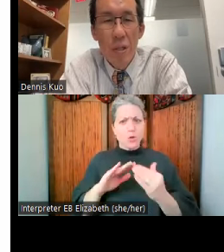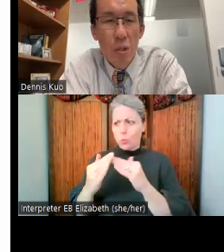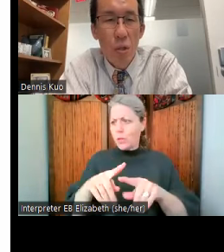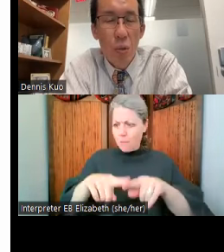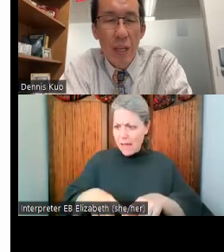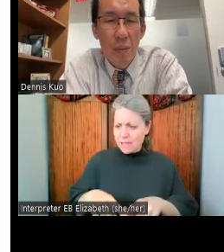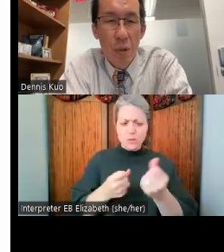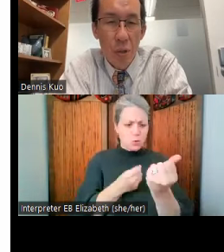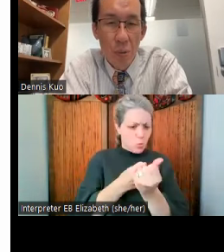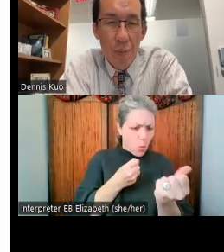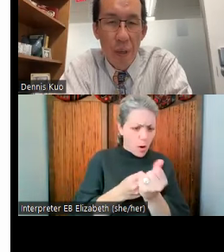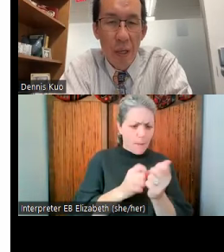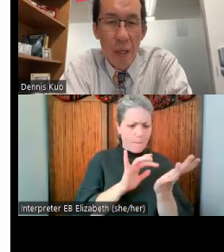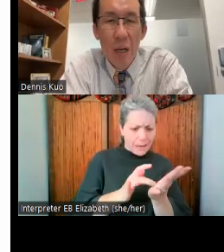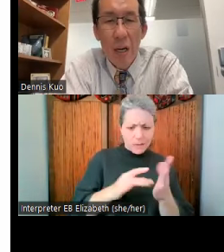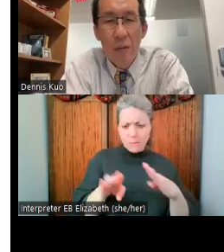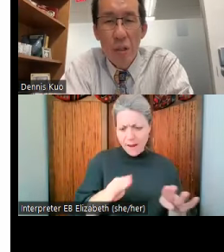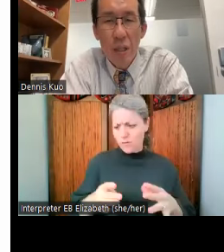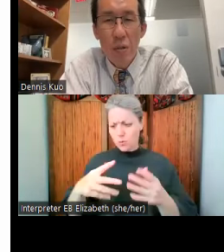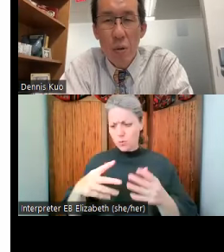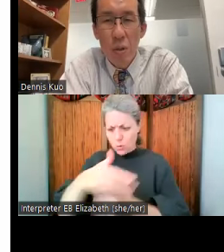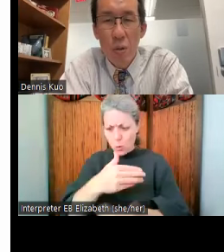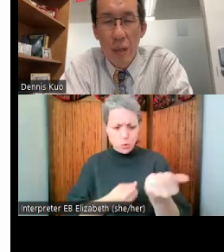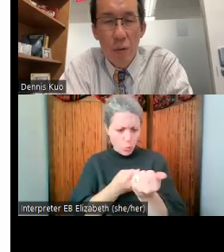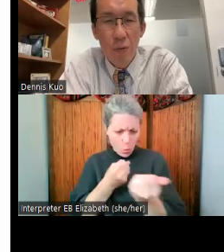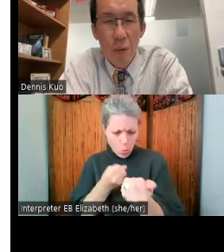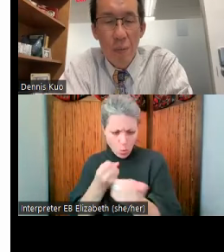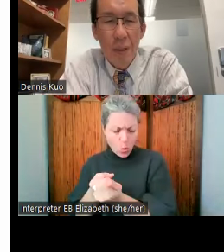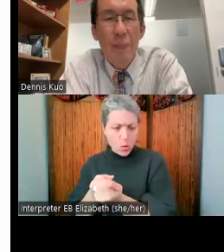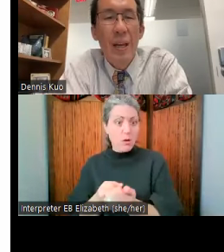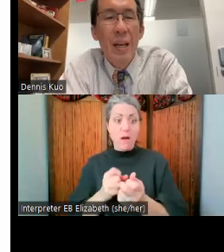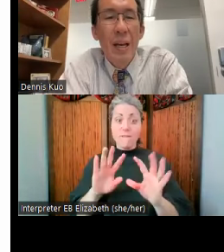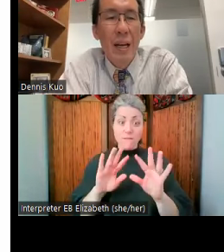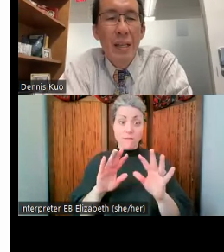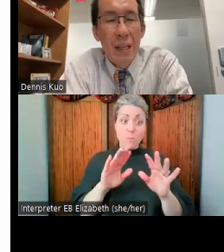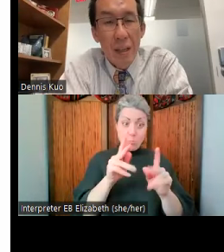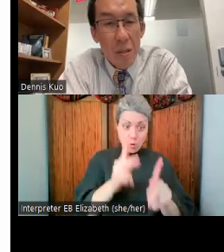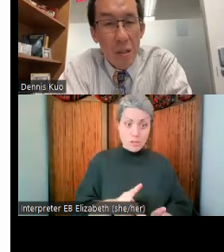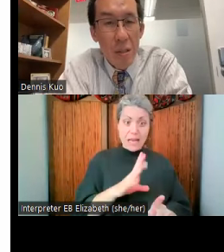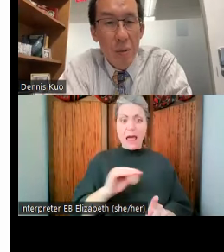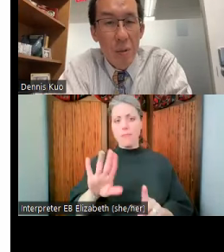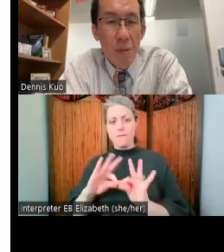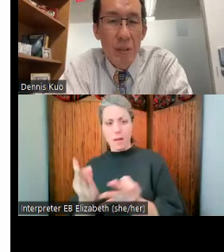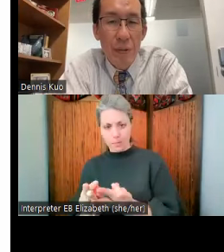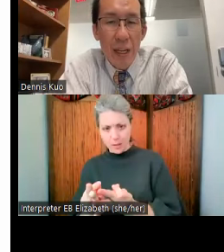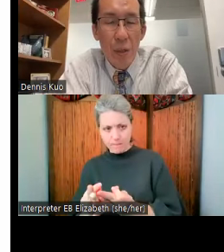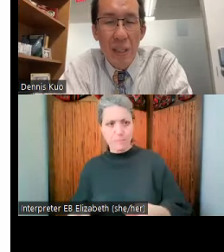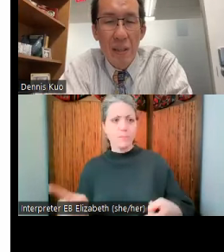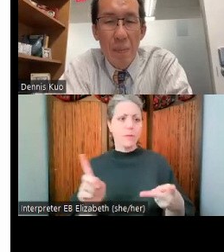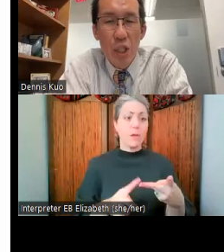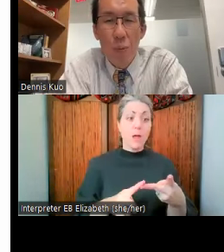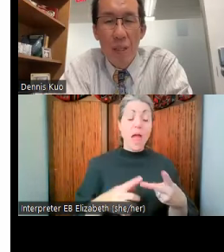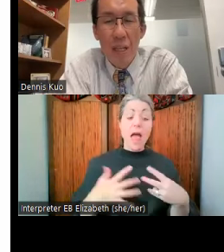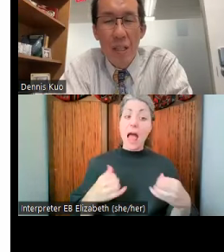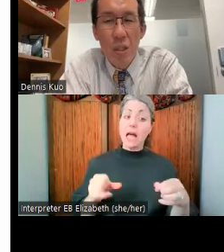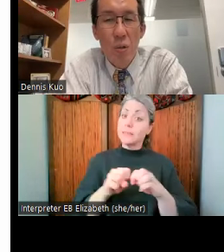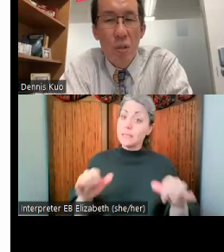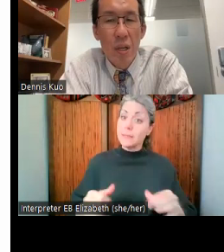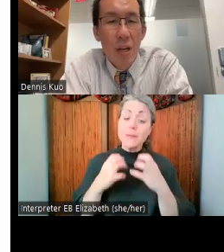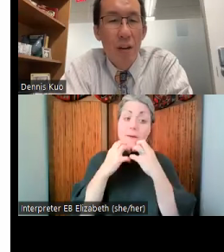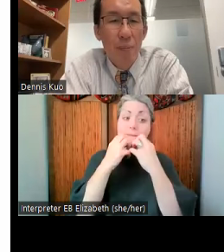behavioral, social, and emotional well-being of the child or youth and whole family. And that health systems place value on the measurement